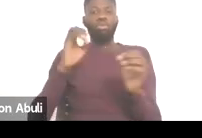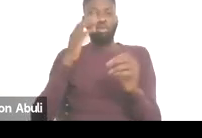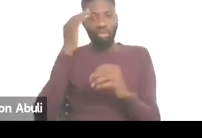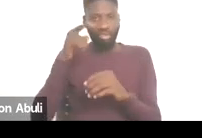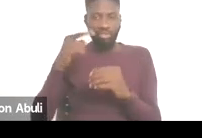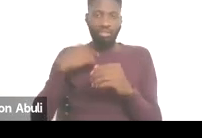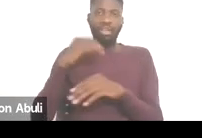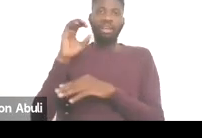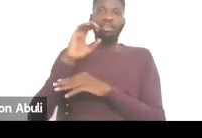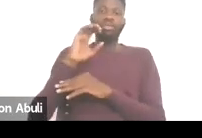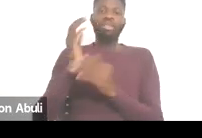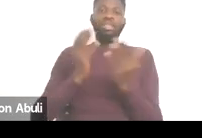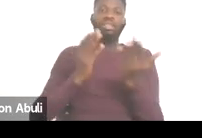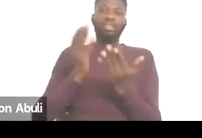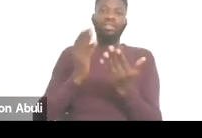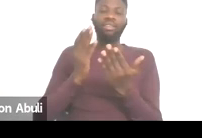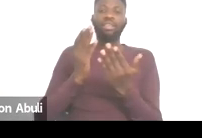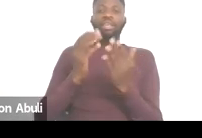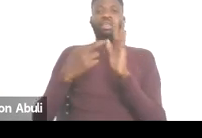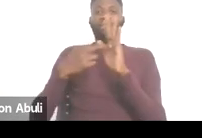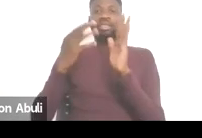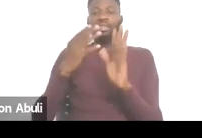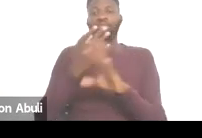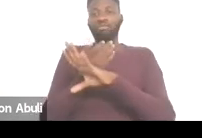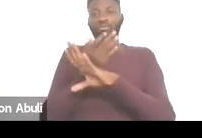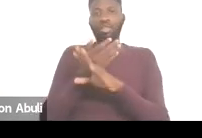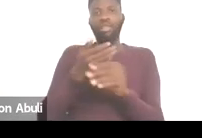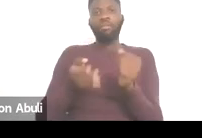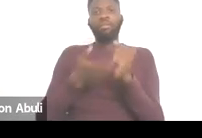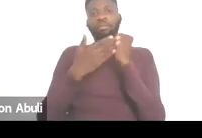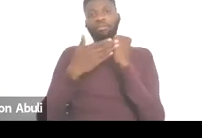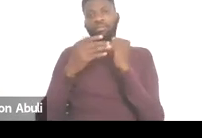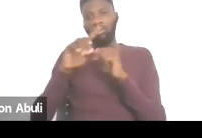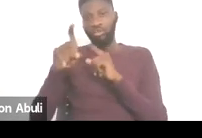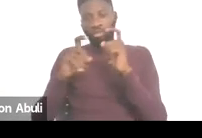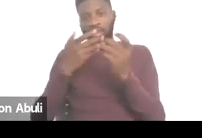service representatives or the receptions to answer such kind of questions.